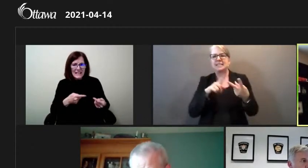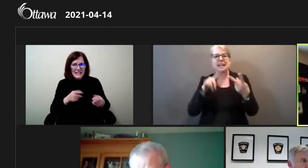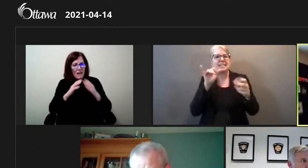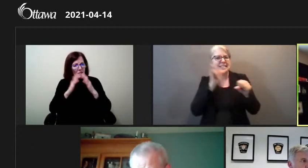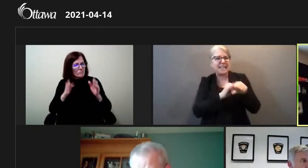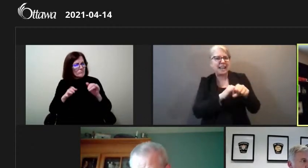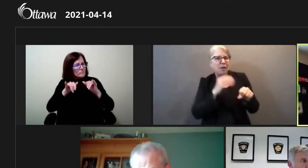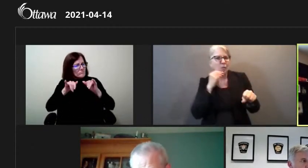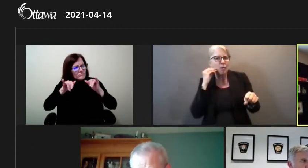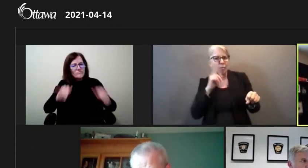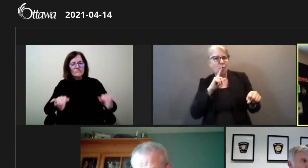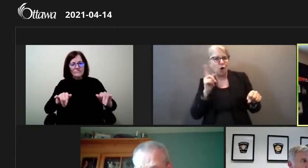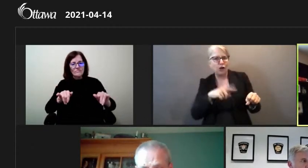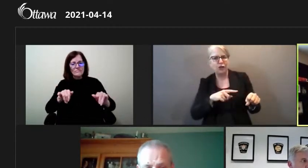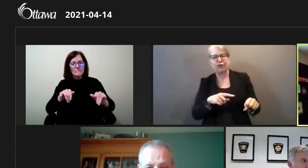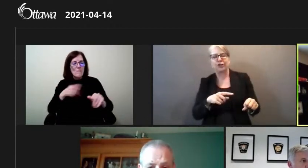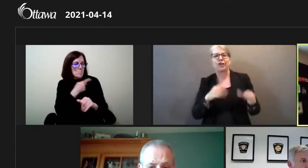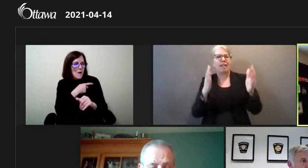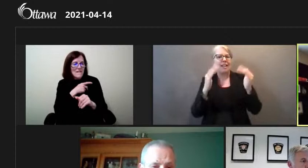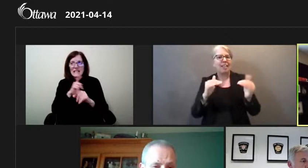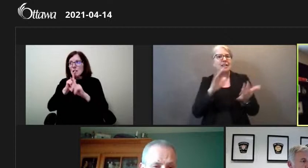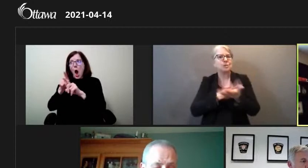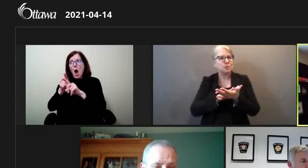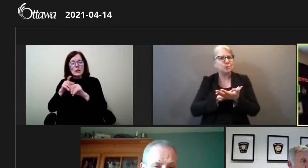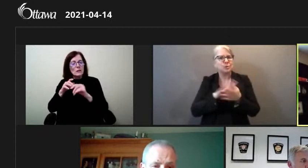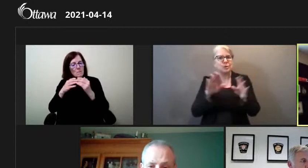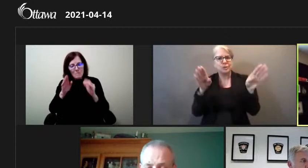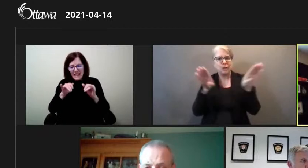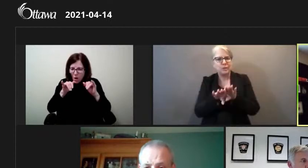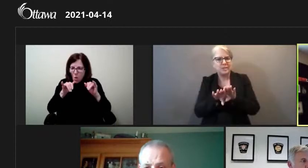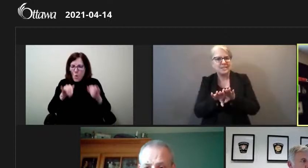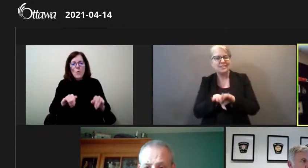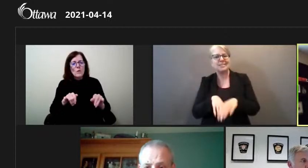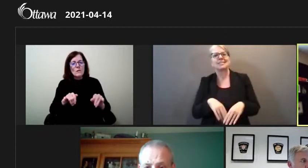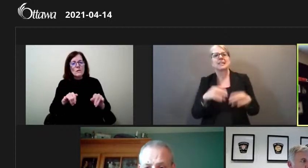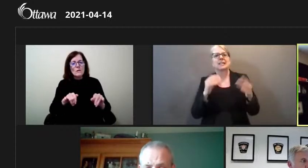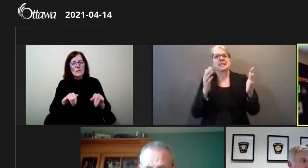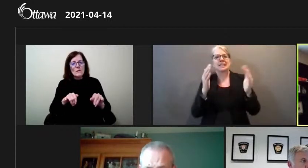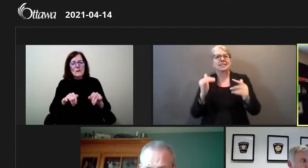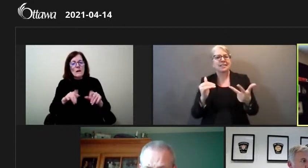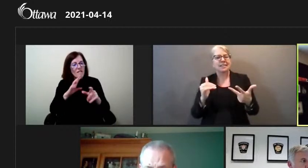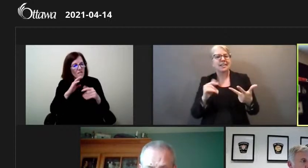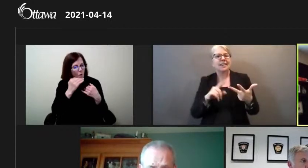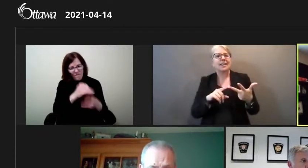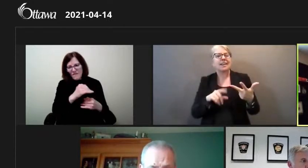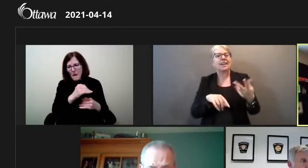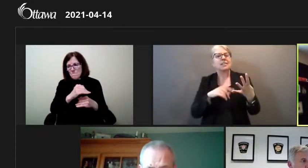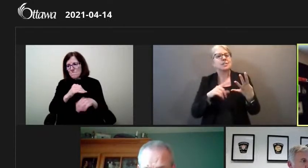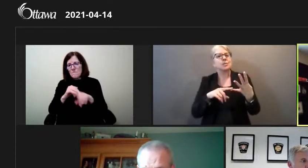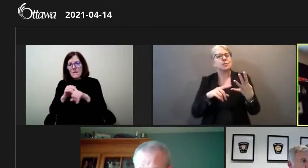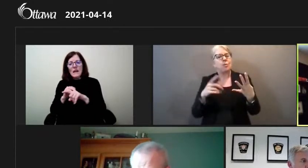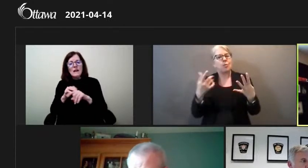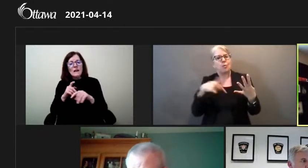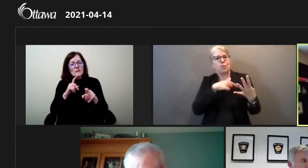stay-at-home order, then the schools not reopening. the things that we're doing locally. I mean,